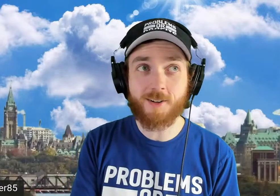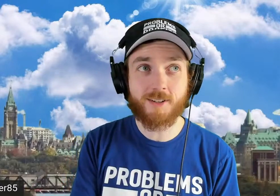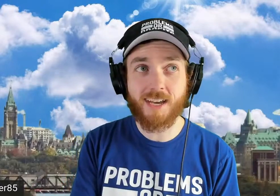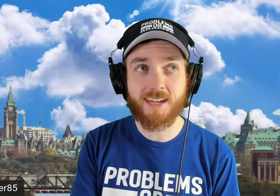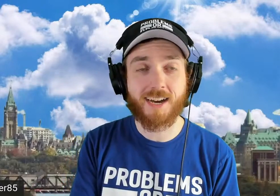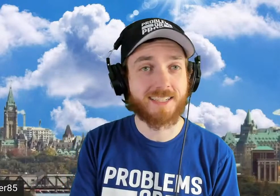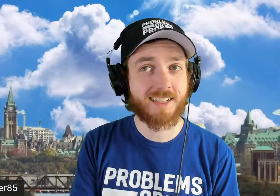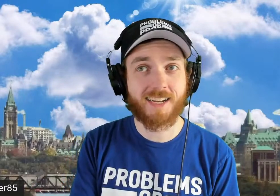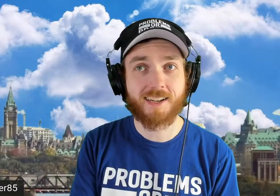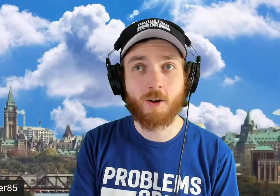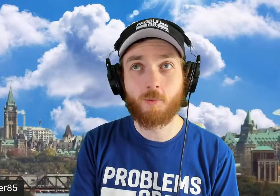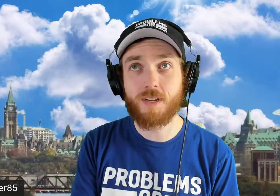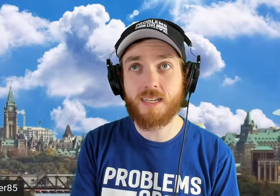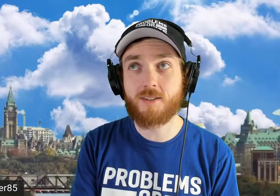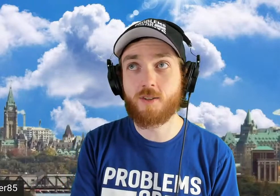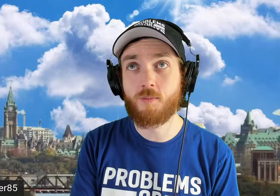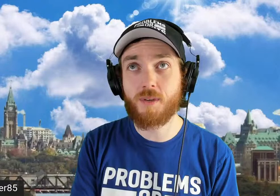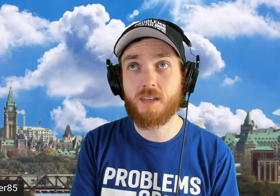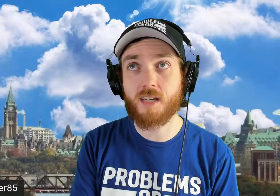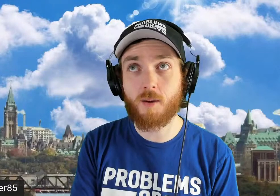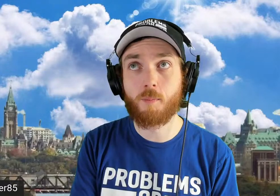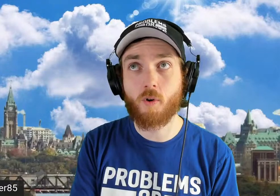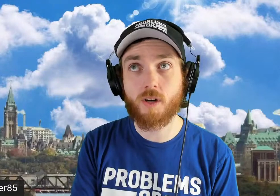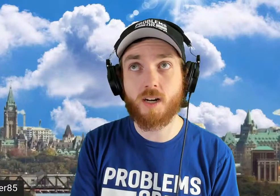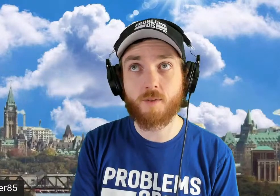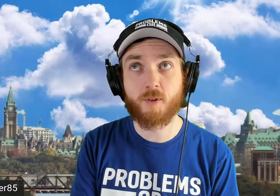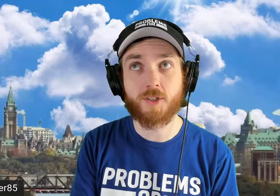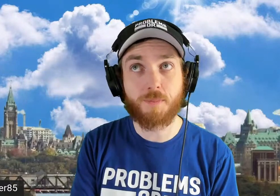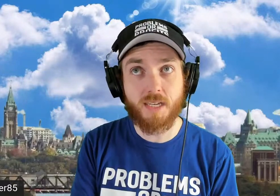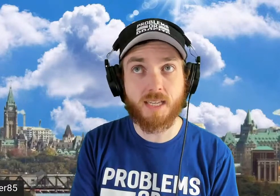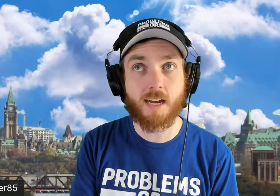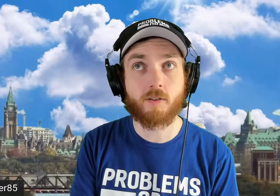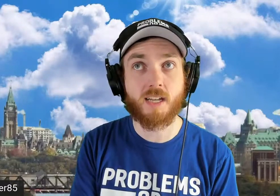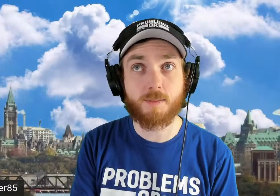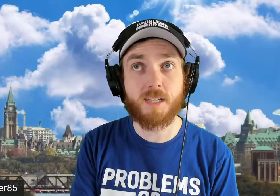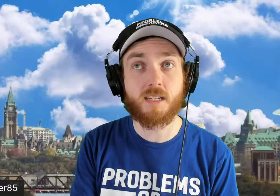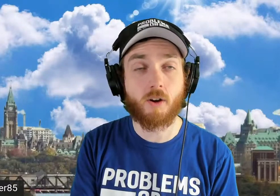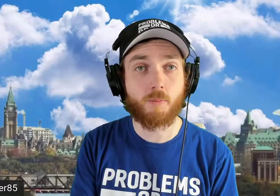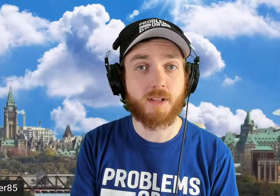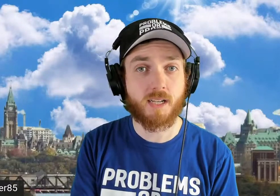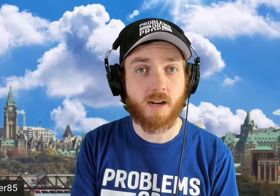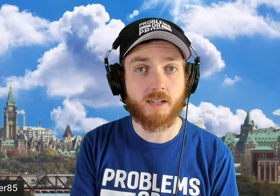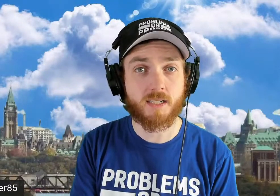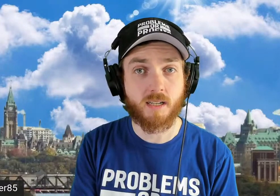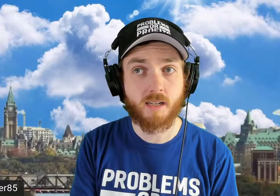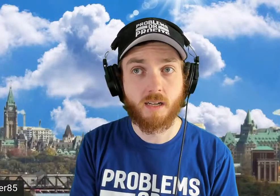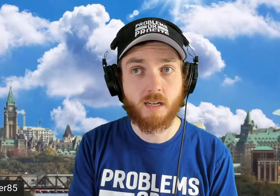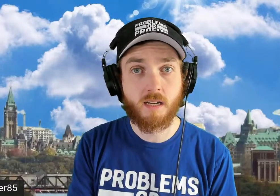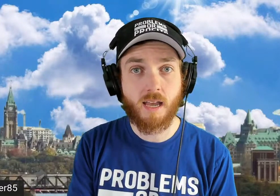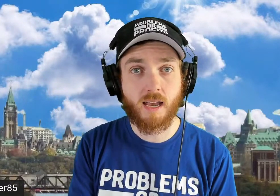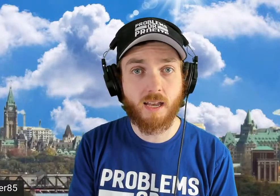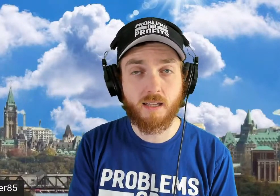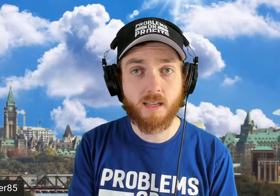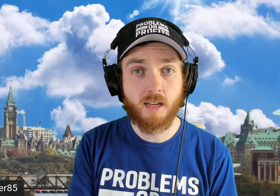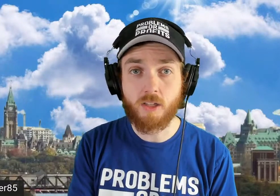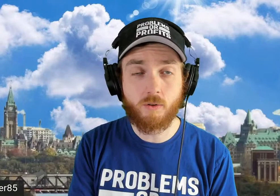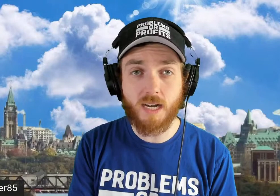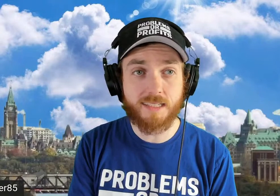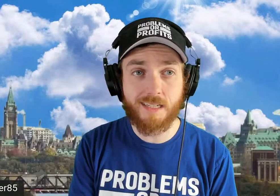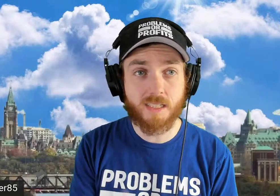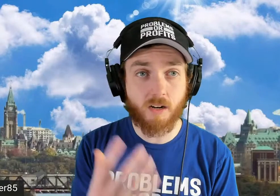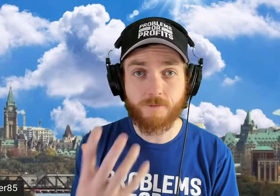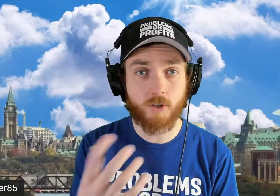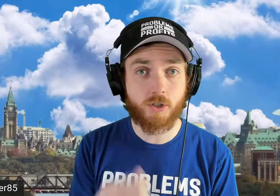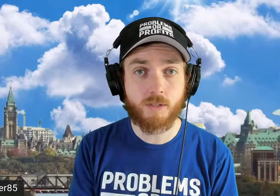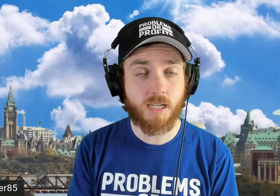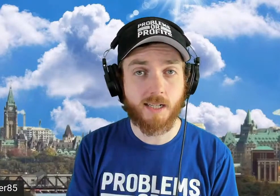That's not okay, guys. Like, we need to become more comfortable speaking out and speaking openly and honestly. And you guys